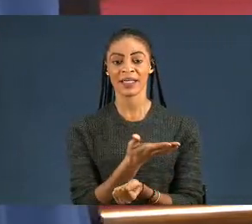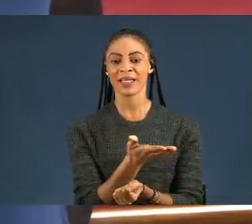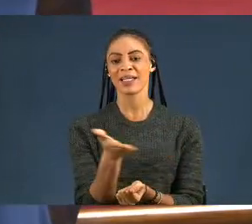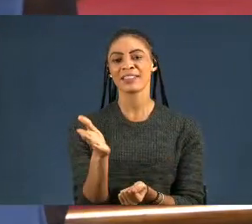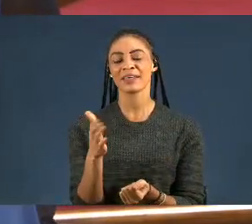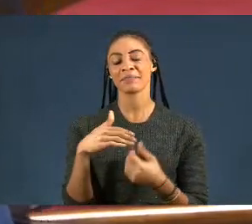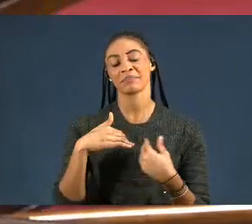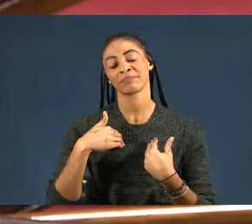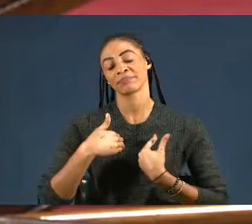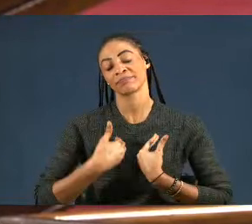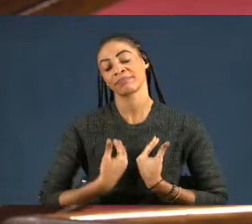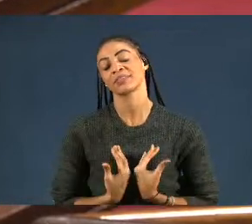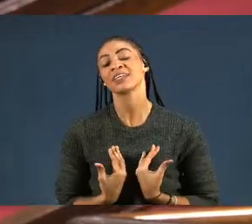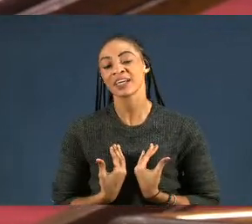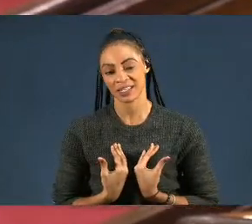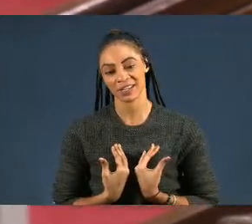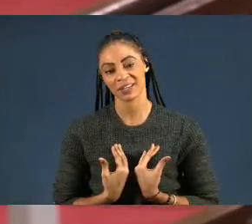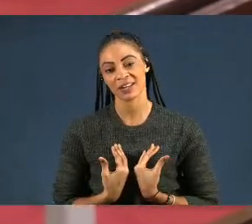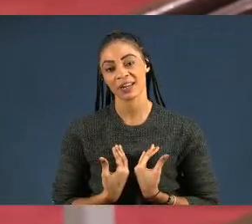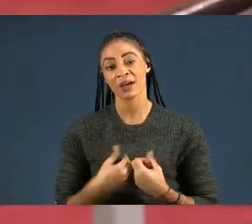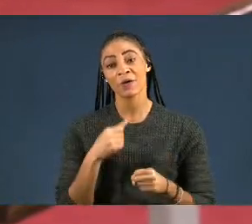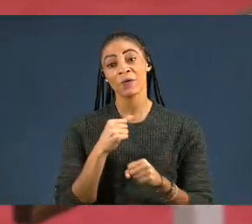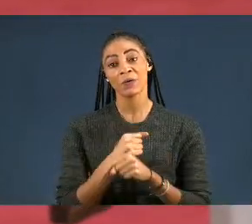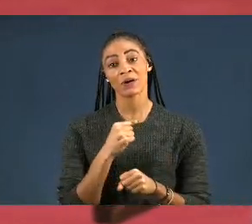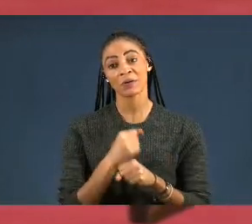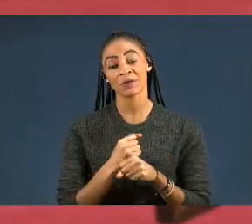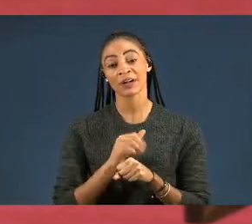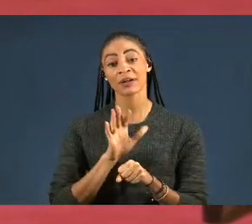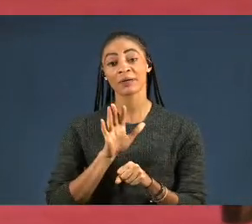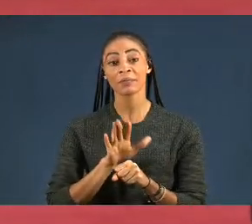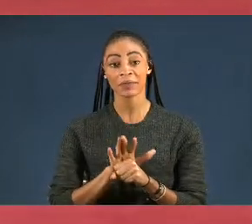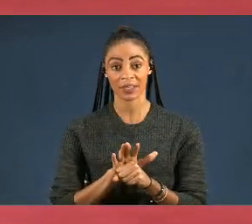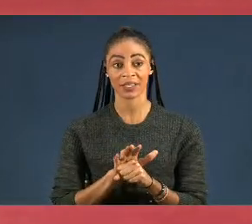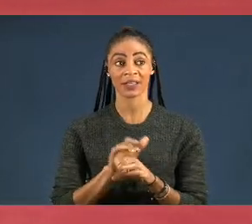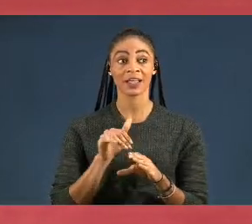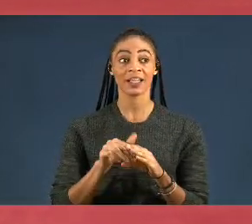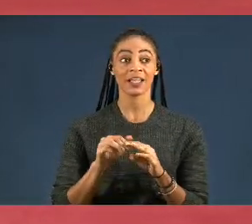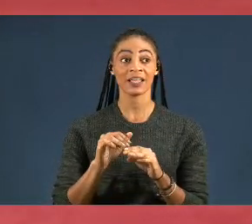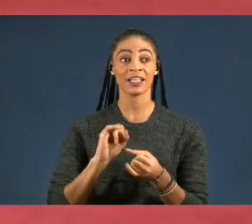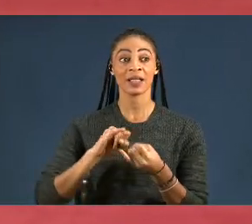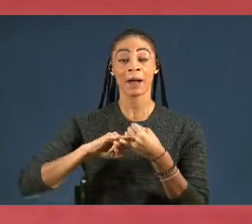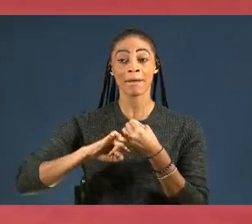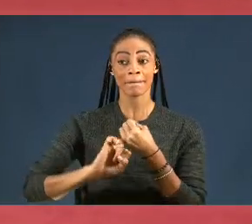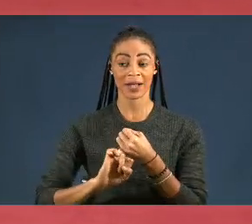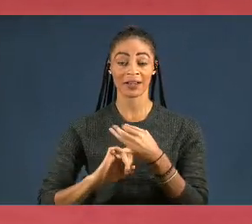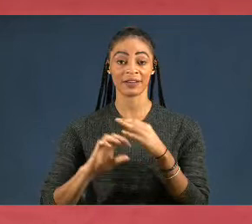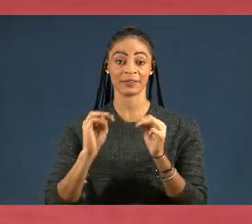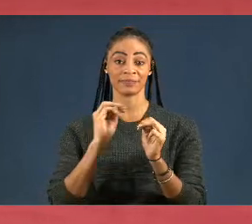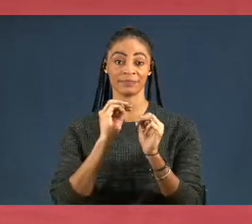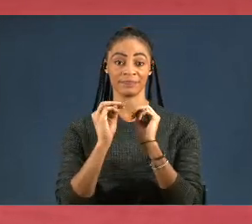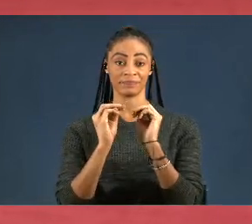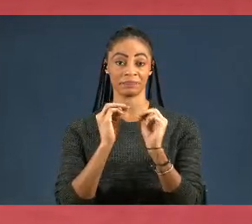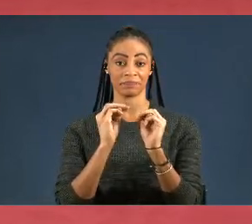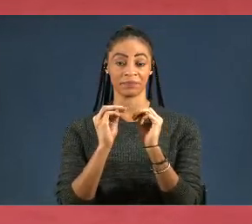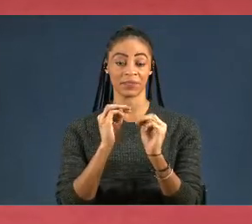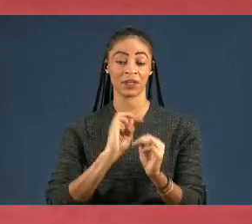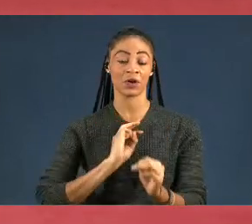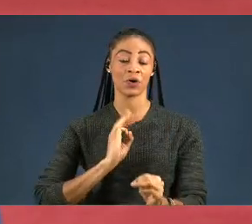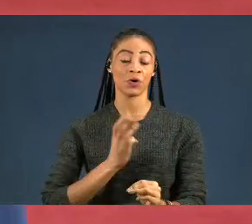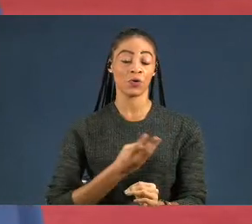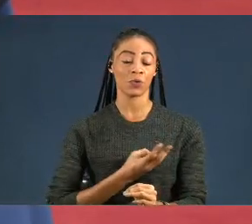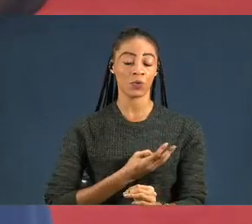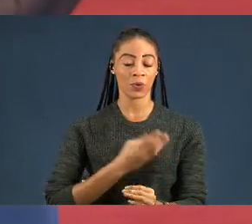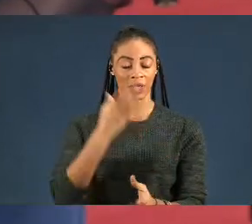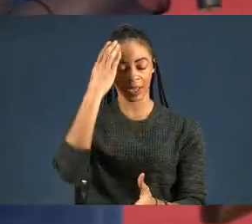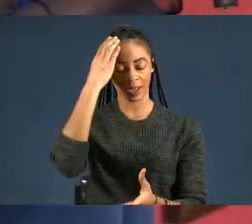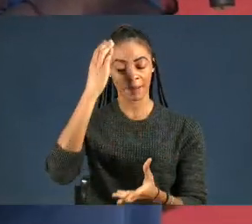too much work. In marriage ministry, Parklands Baptist Church Marriage Enrichment Ministry, we believe that